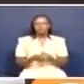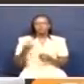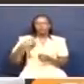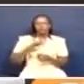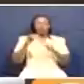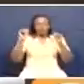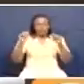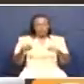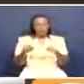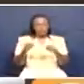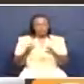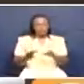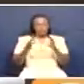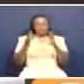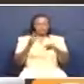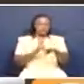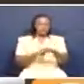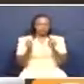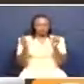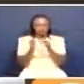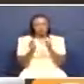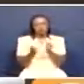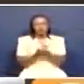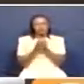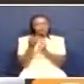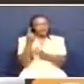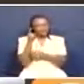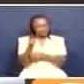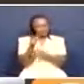we can extend a bit of time so that we are able to understand you.